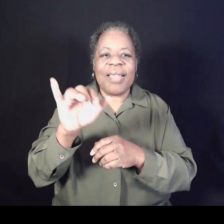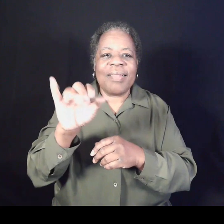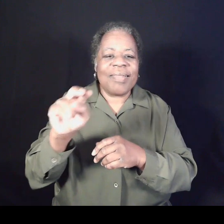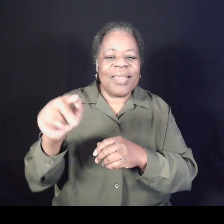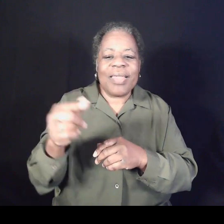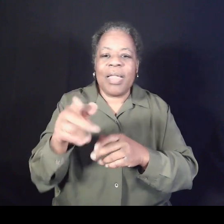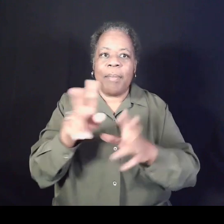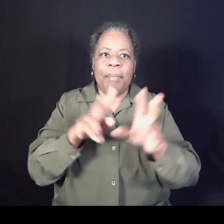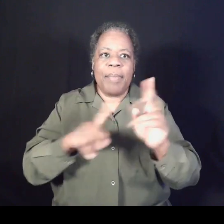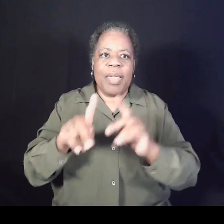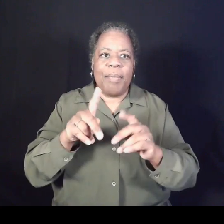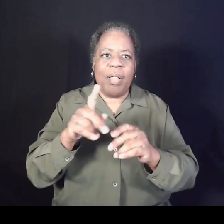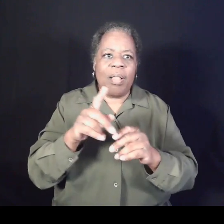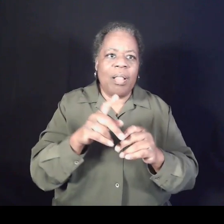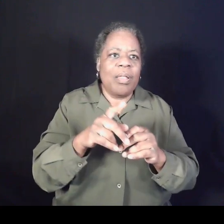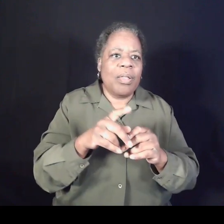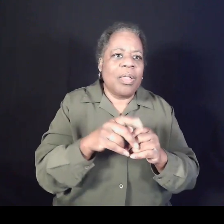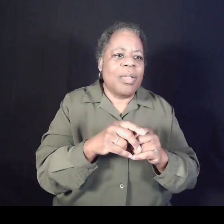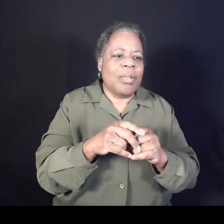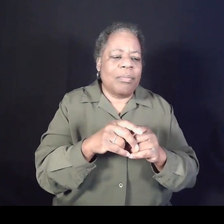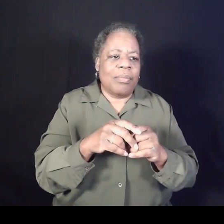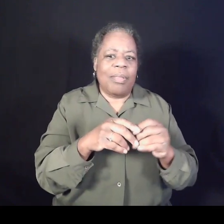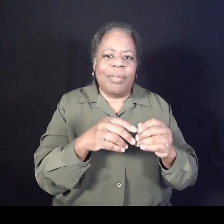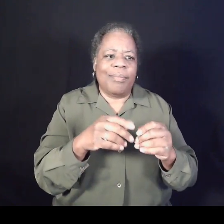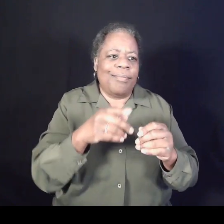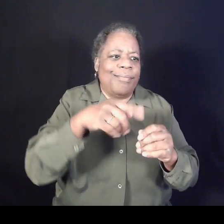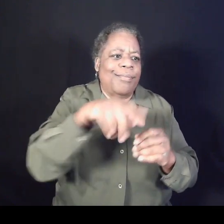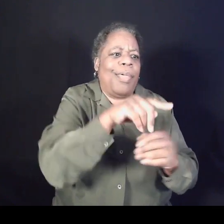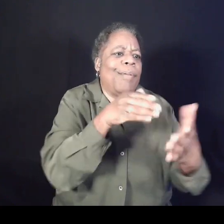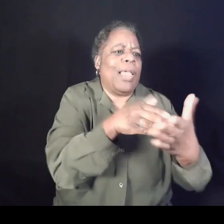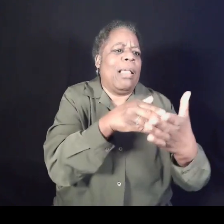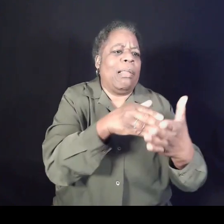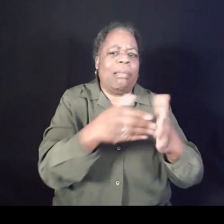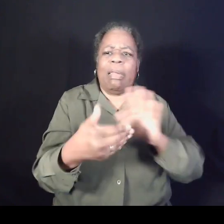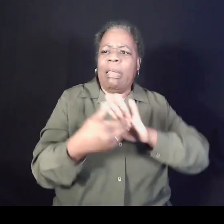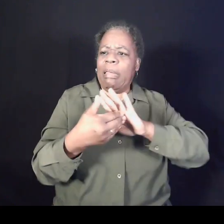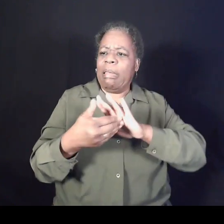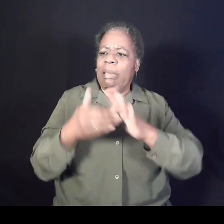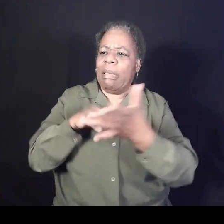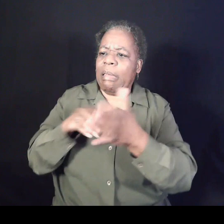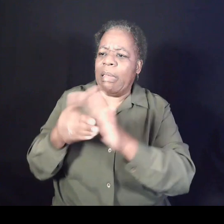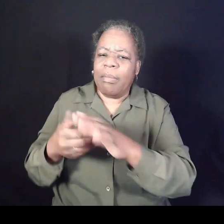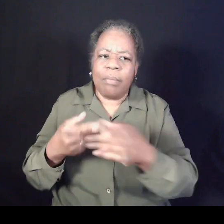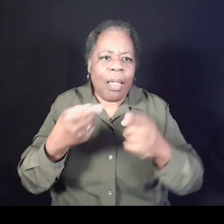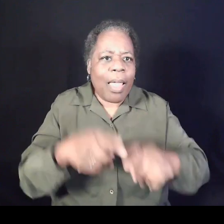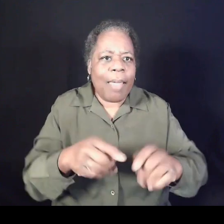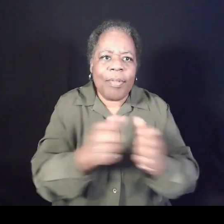differently than we do, turning them into adversaries. That happens even among friends and family.